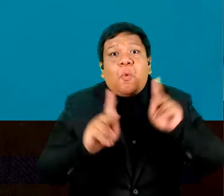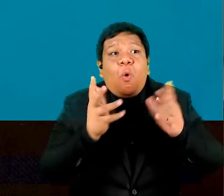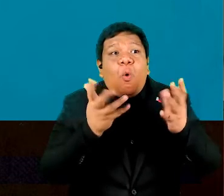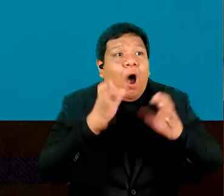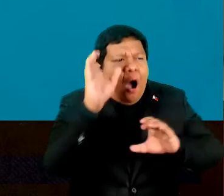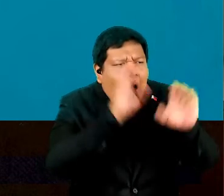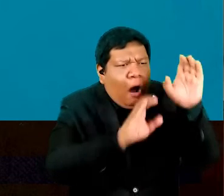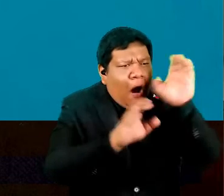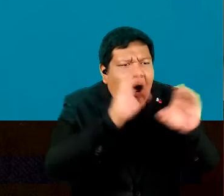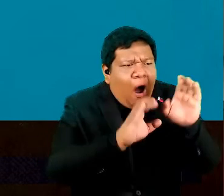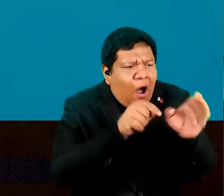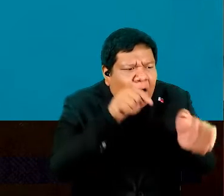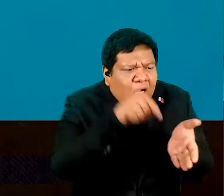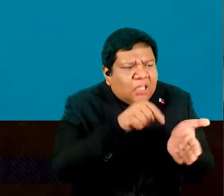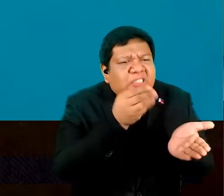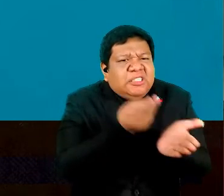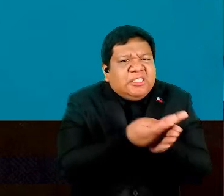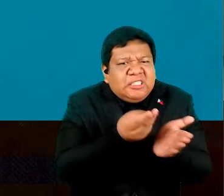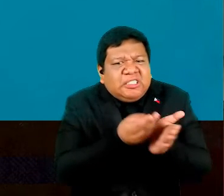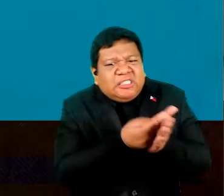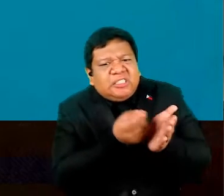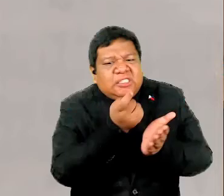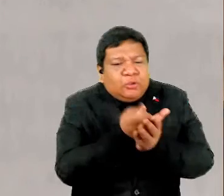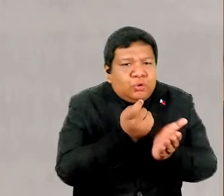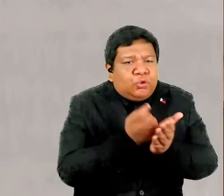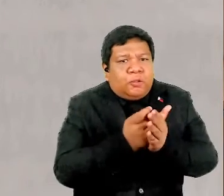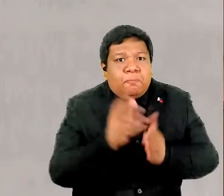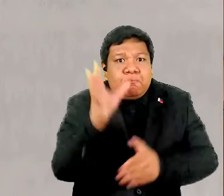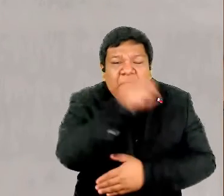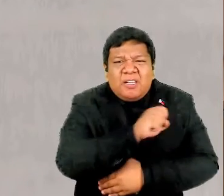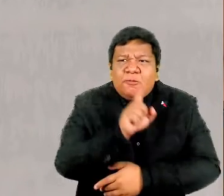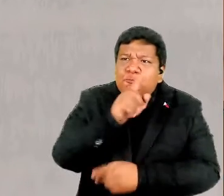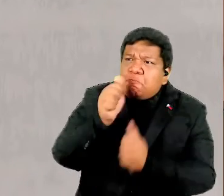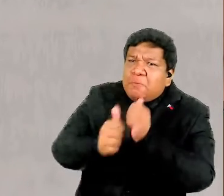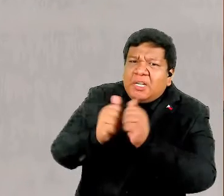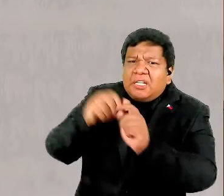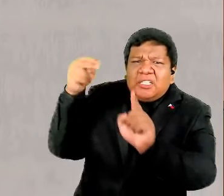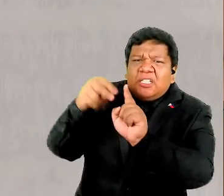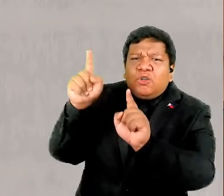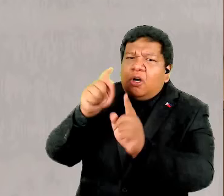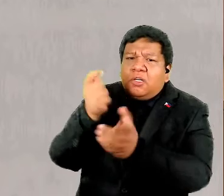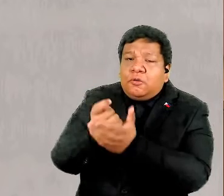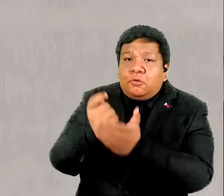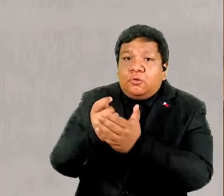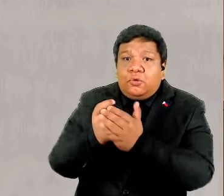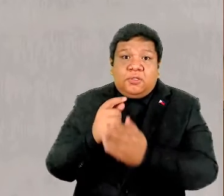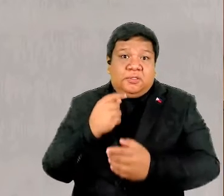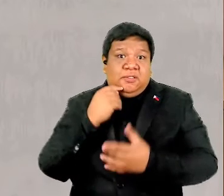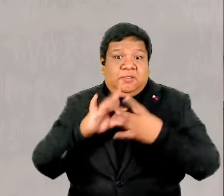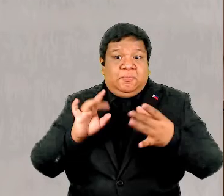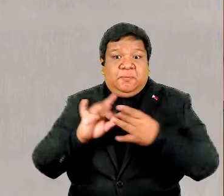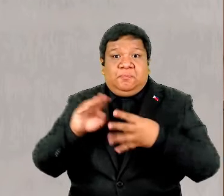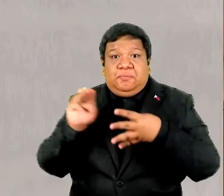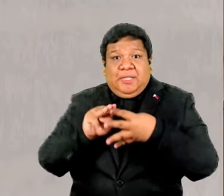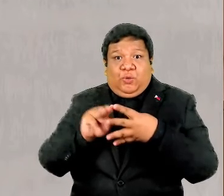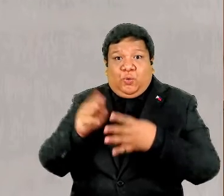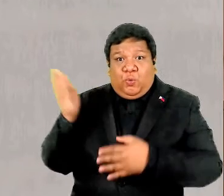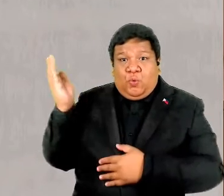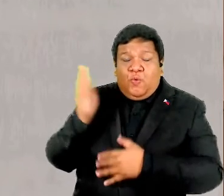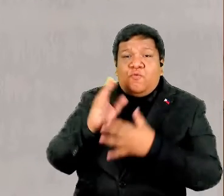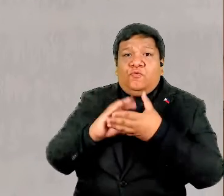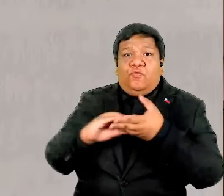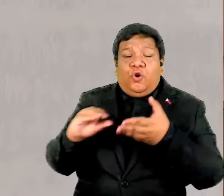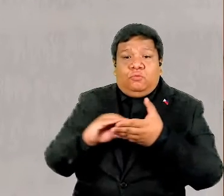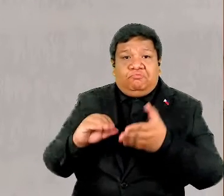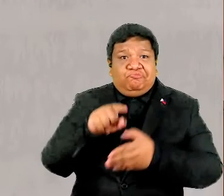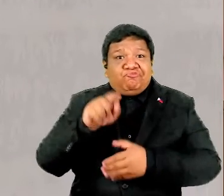to see the source of the real treasure. In Matthew 6 verse 19, do not lay up for yourselves treasure on earth